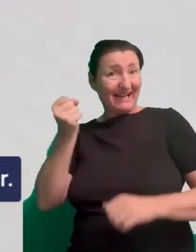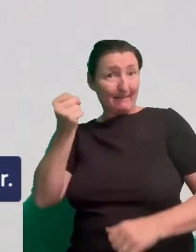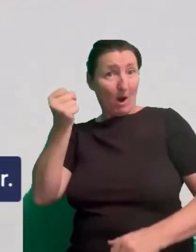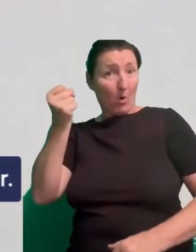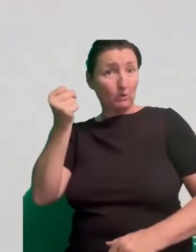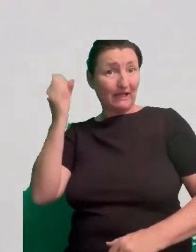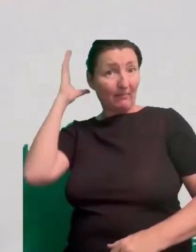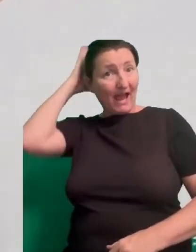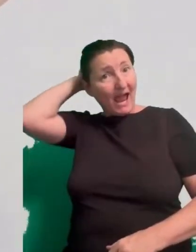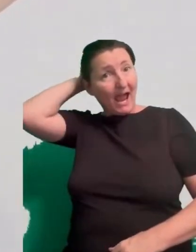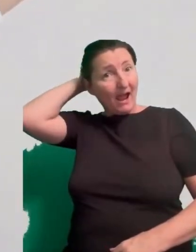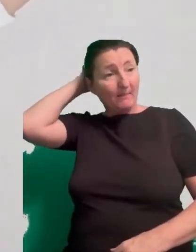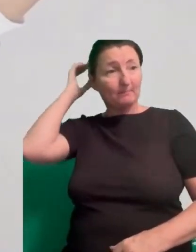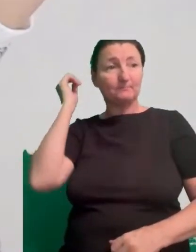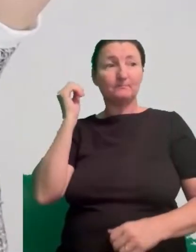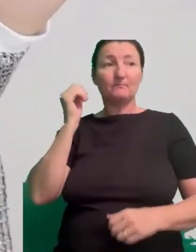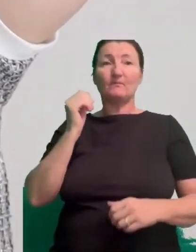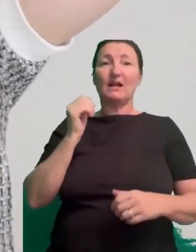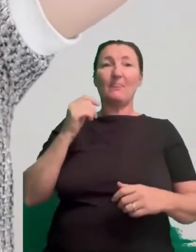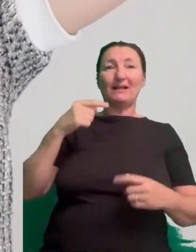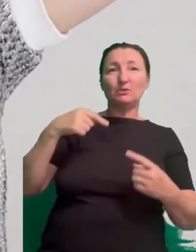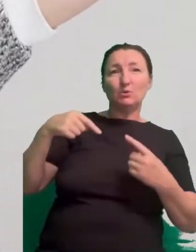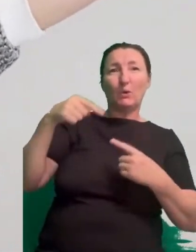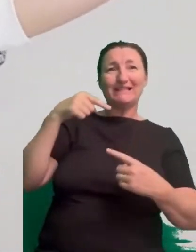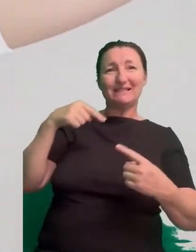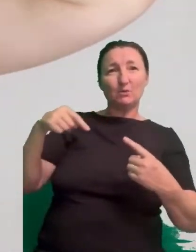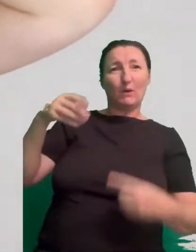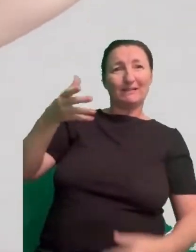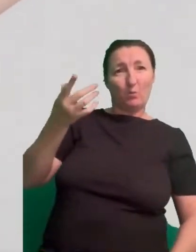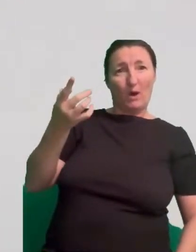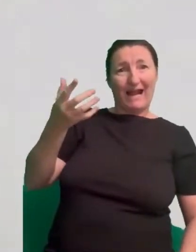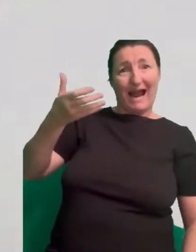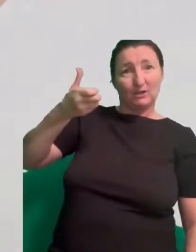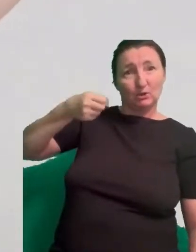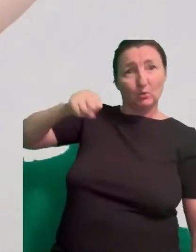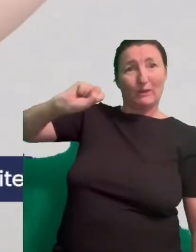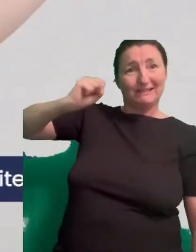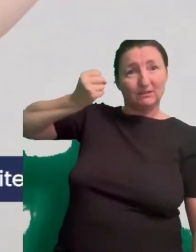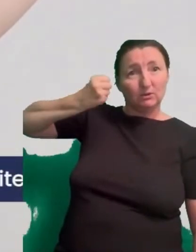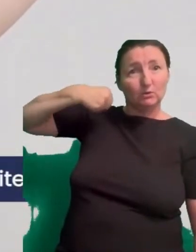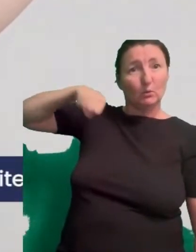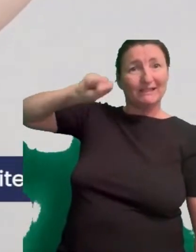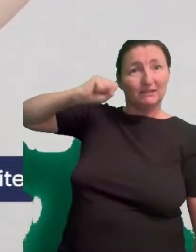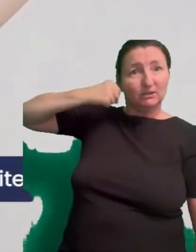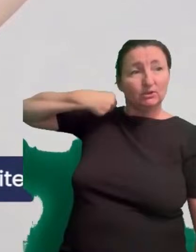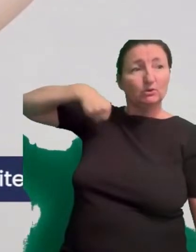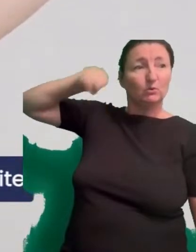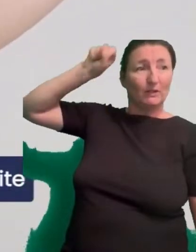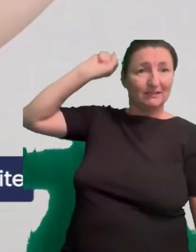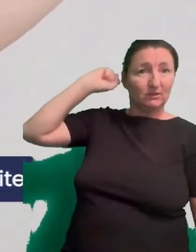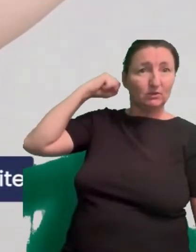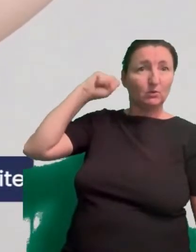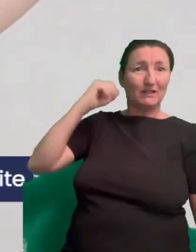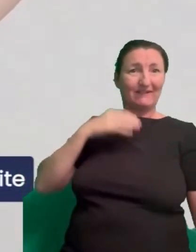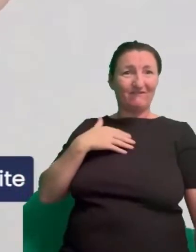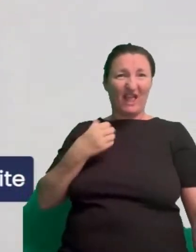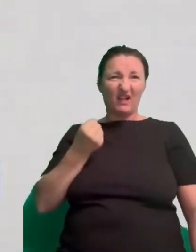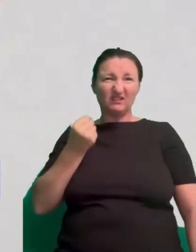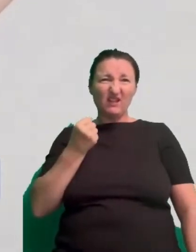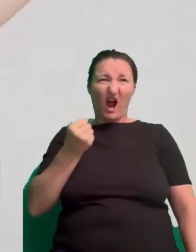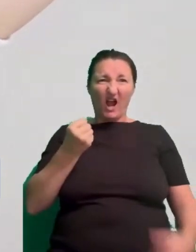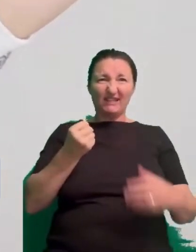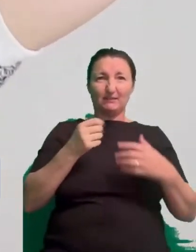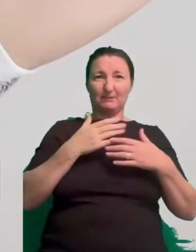all my hair. And I'm just going to carry on twisting it. And then I'm going to continue twisting it until it feels